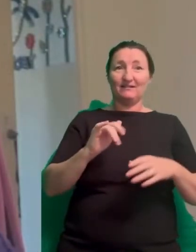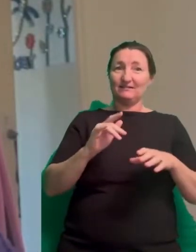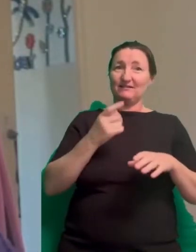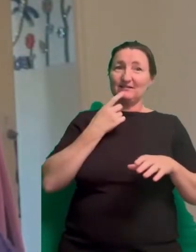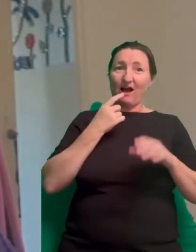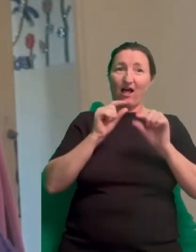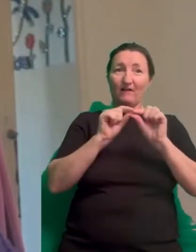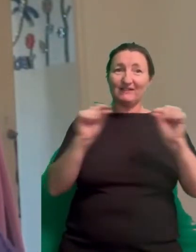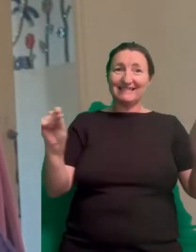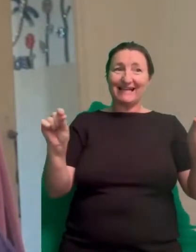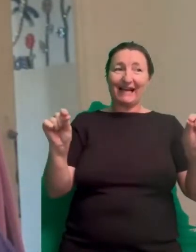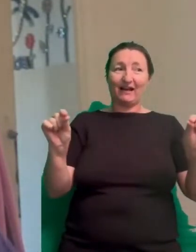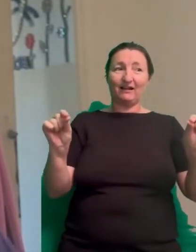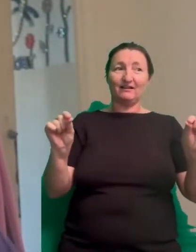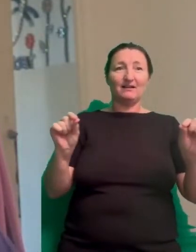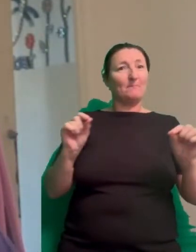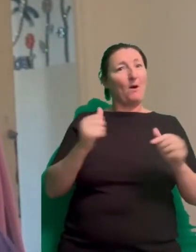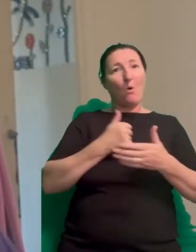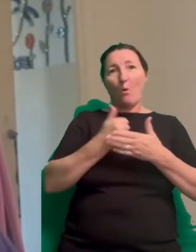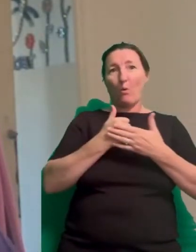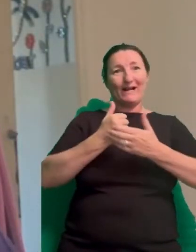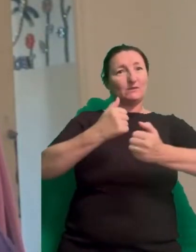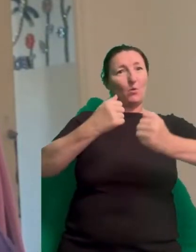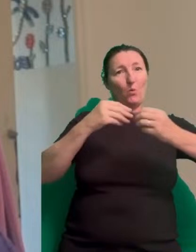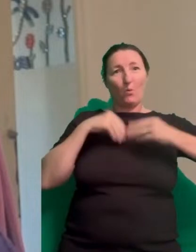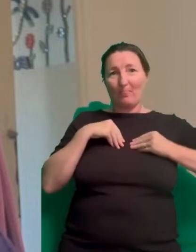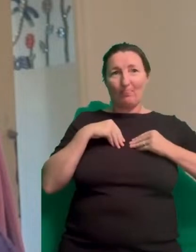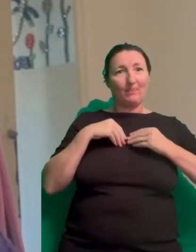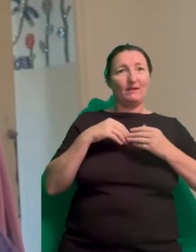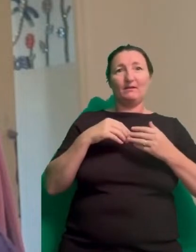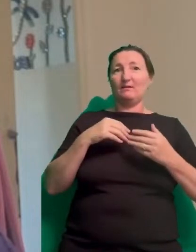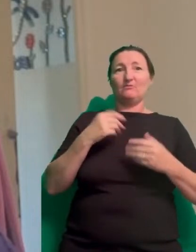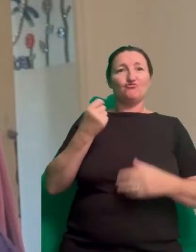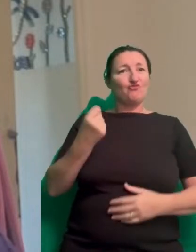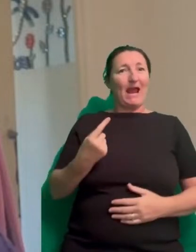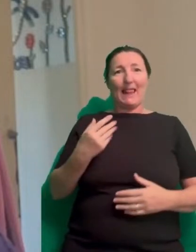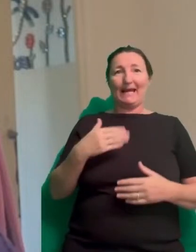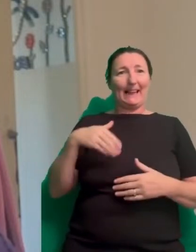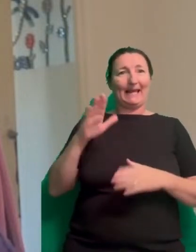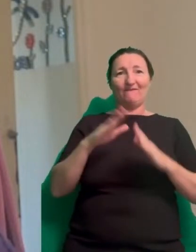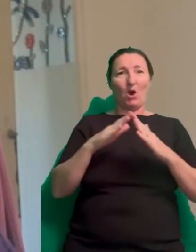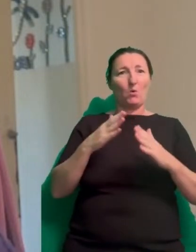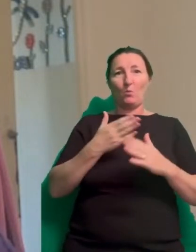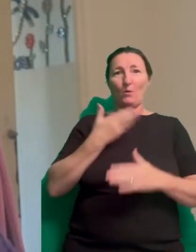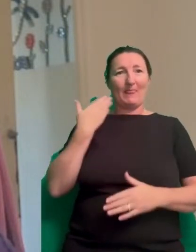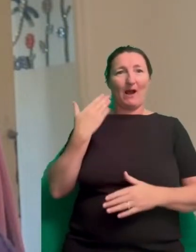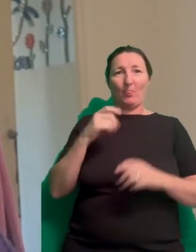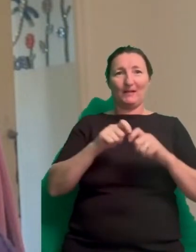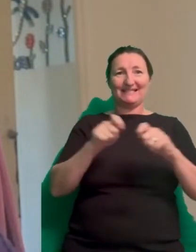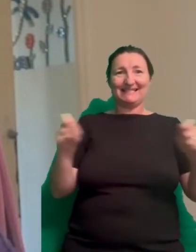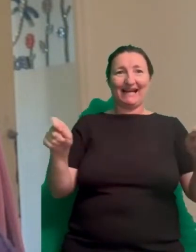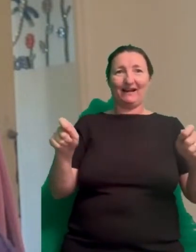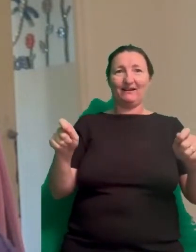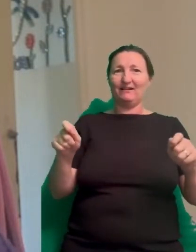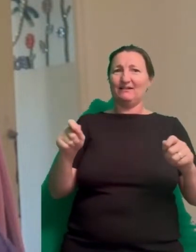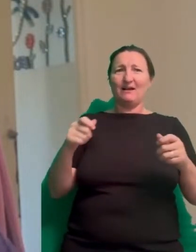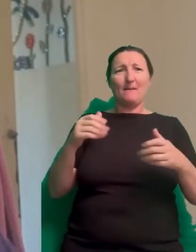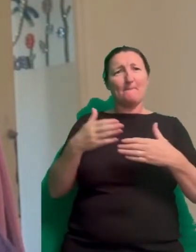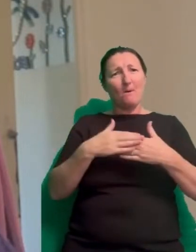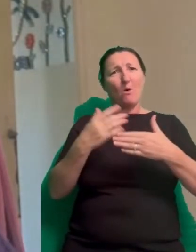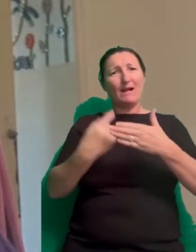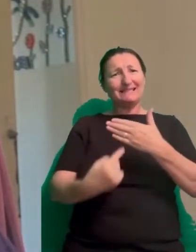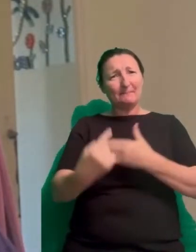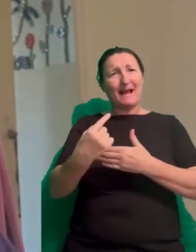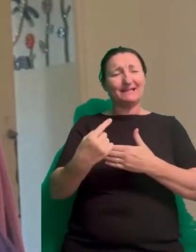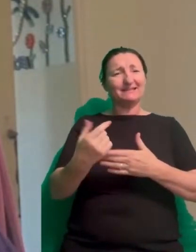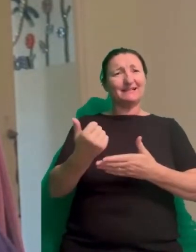it, very rarely anyway. And yeah, it's made me more independent than anything else that I've come